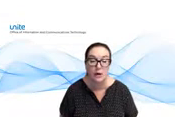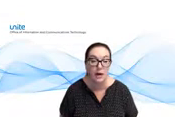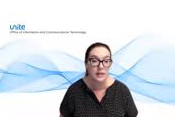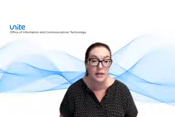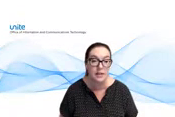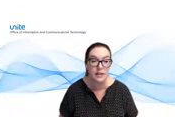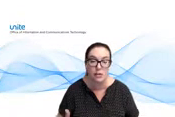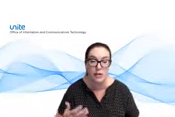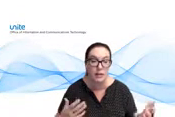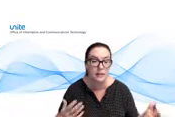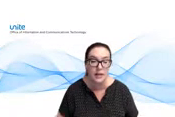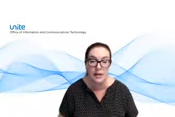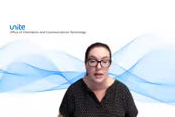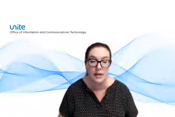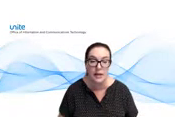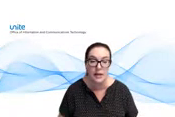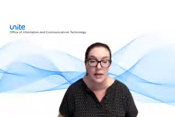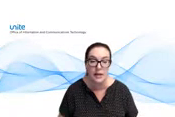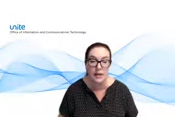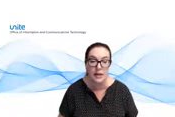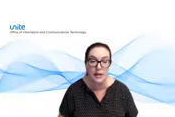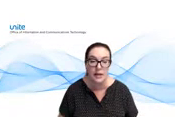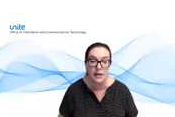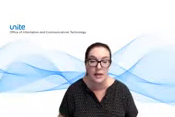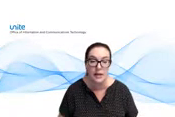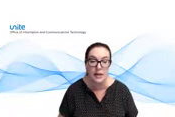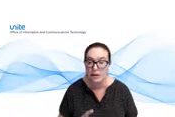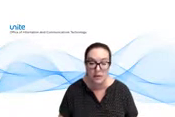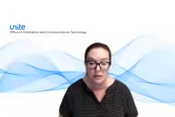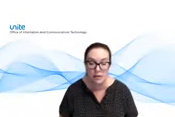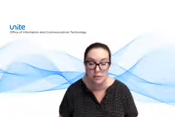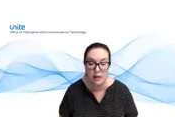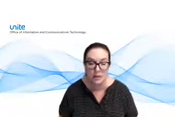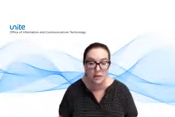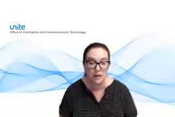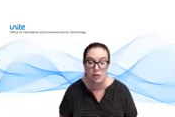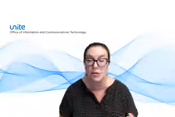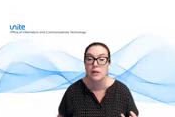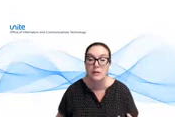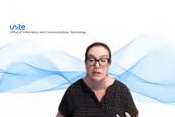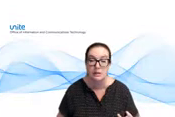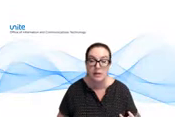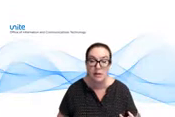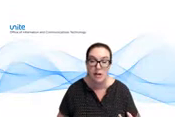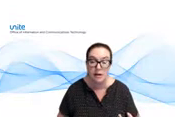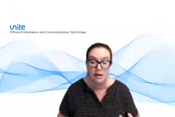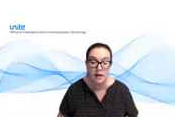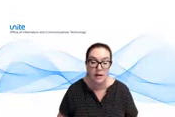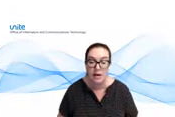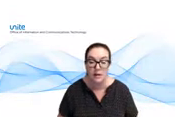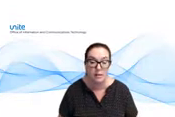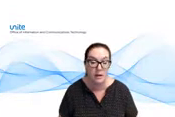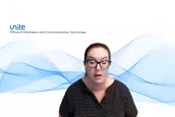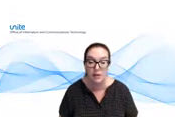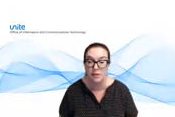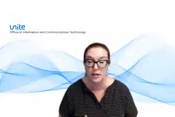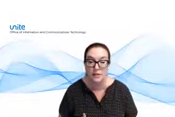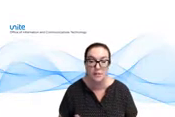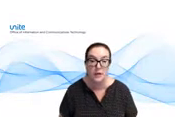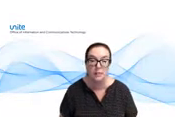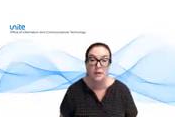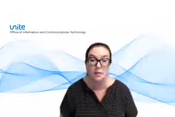create accessible content. It should be second nature. You scan spelling, you know, you do your spelling check, you do your accessibility check. And it's